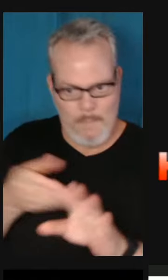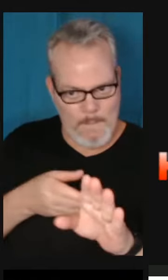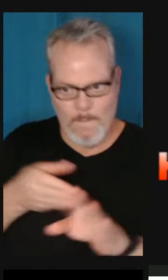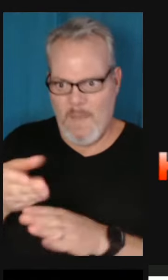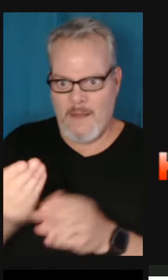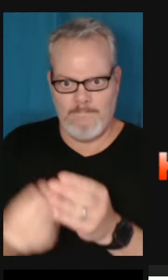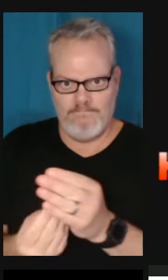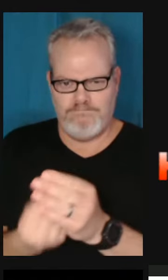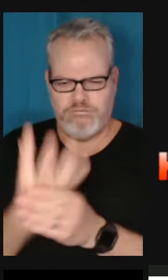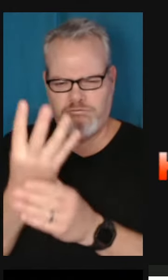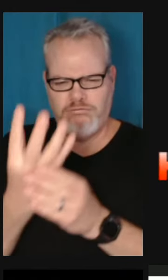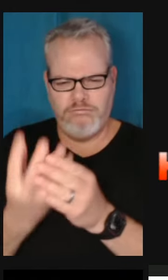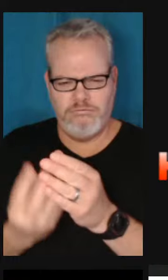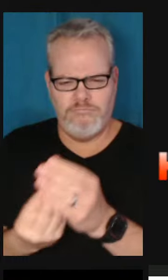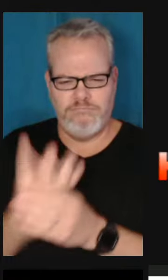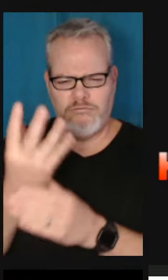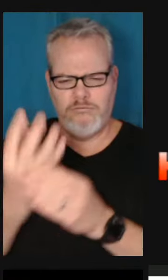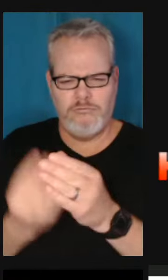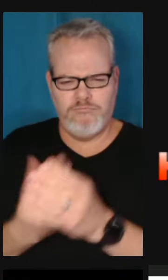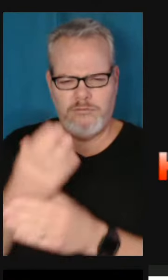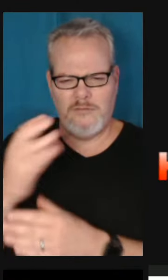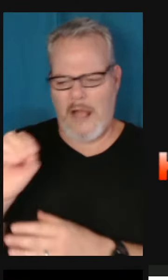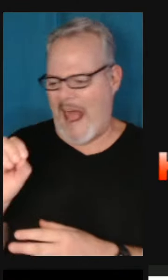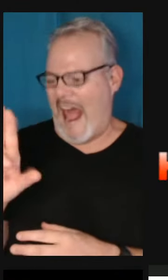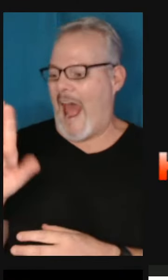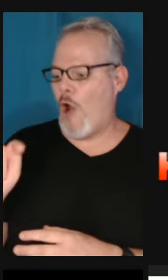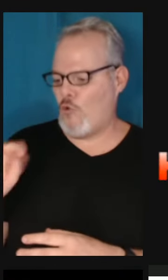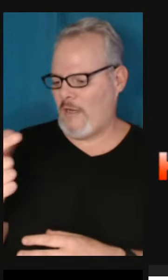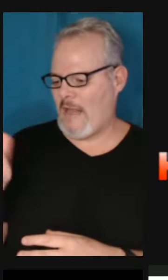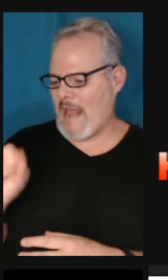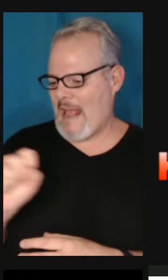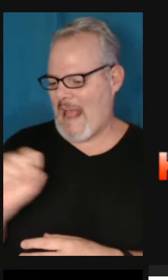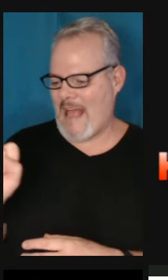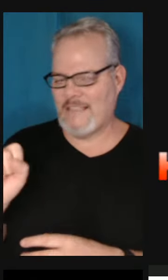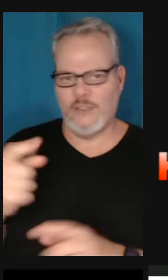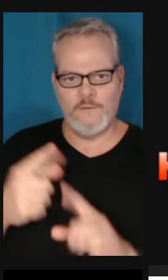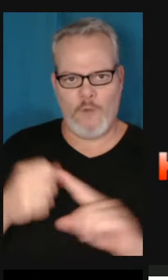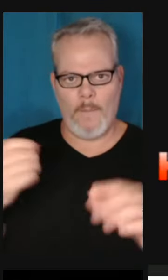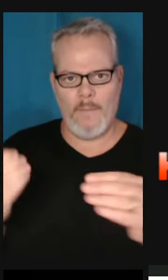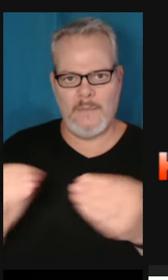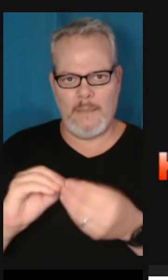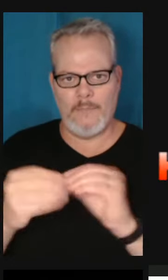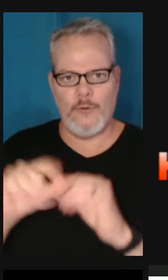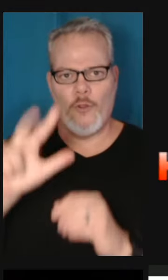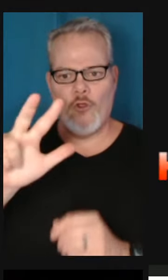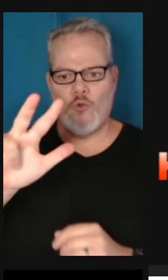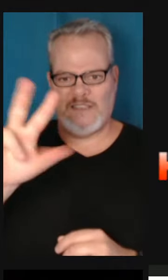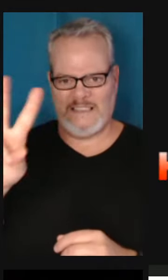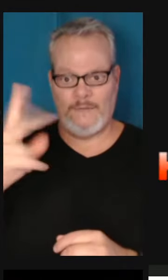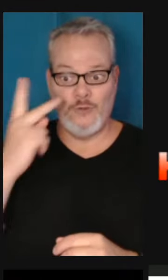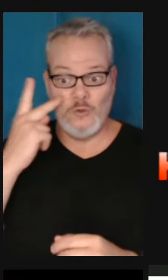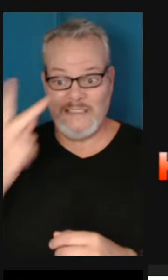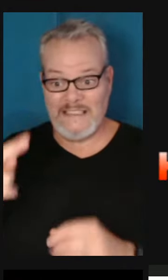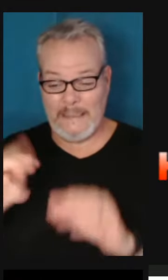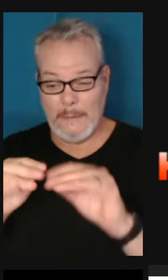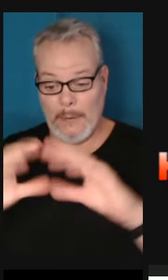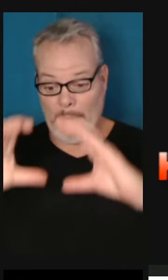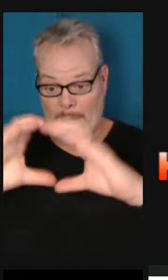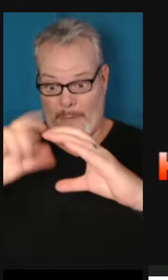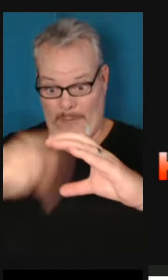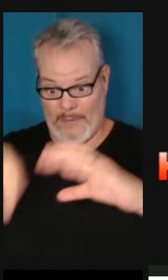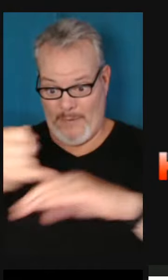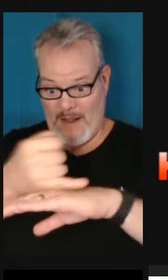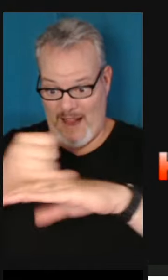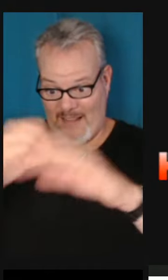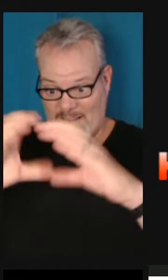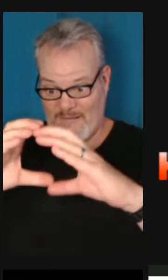of outgassing from episode 37. You can see it's caught after it's drifted a little bit off the island to the southwest.